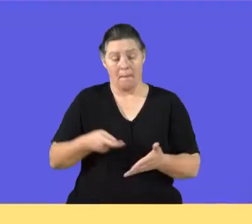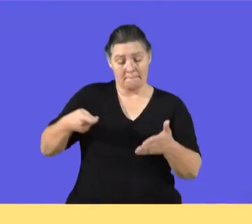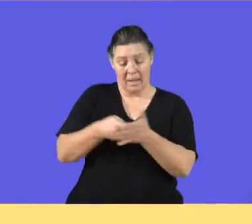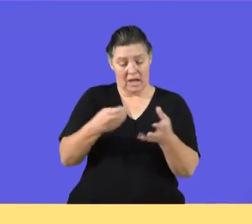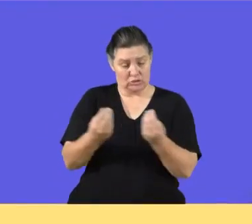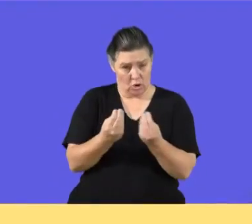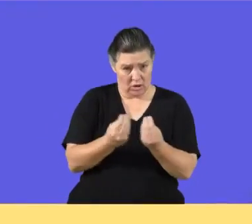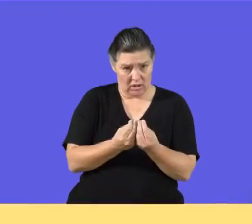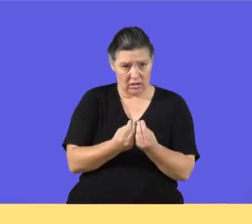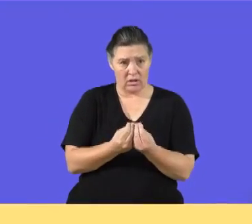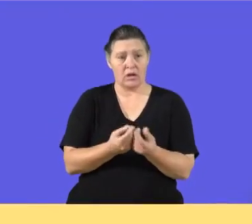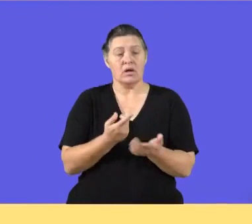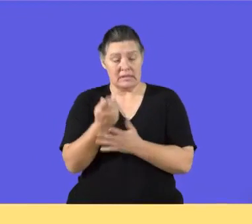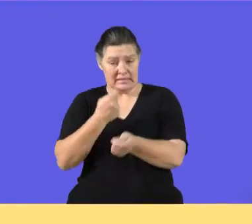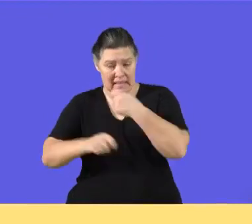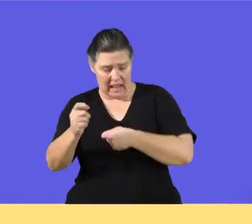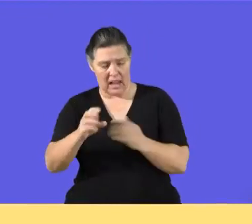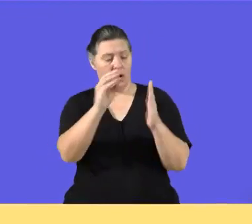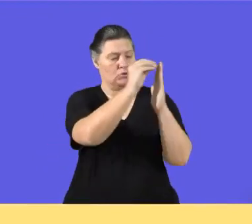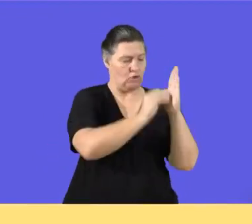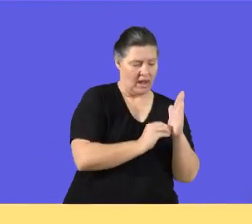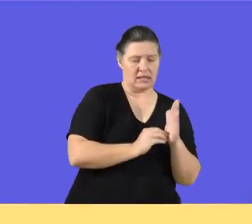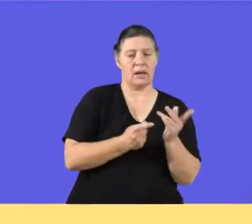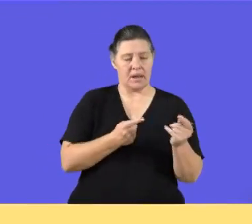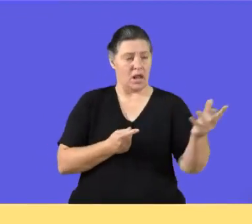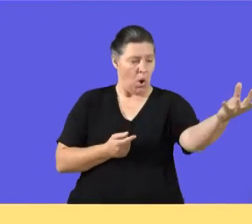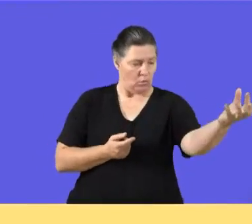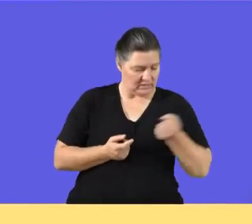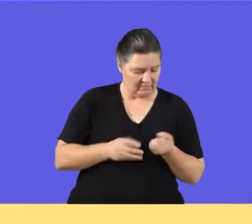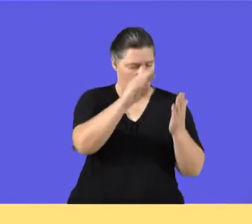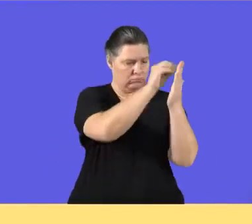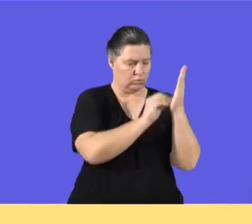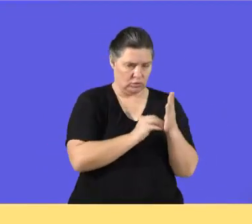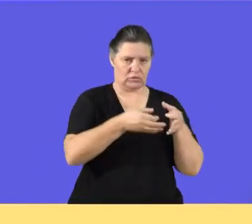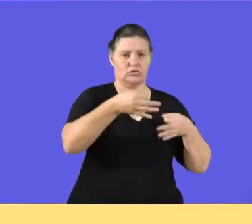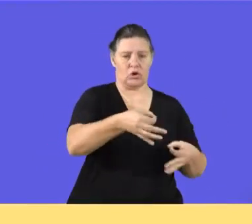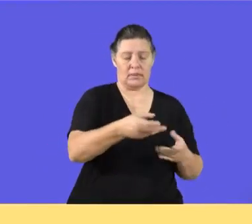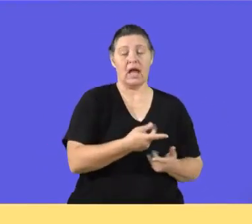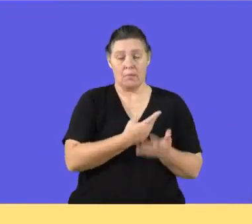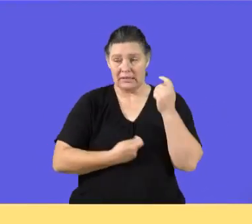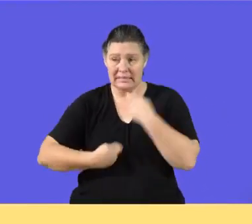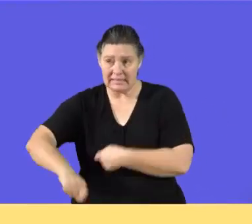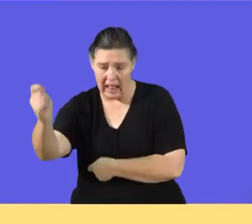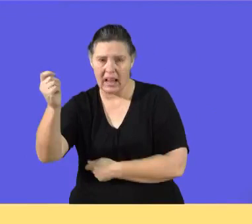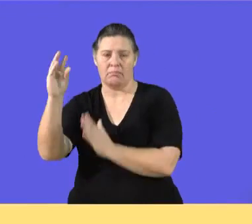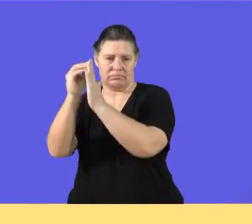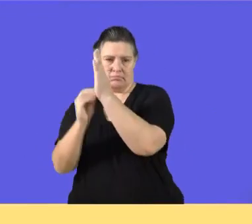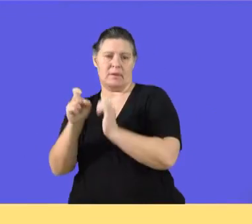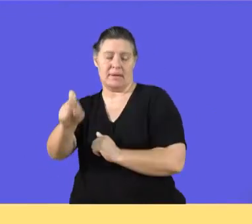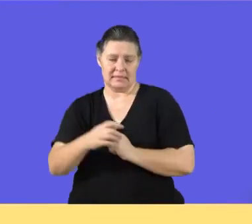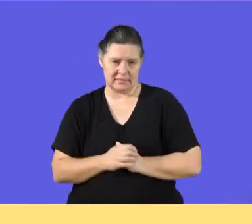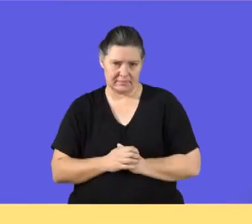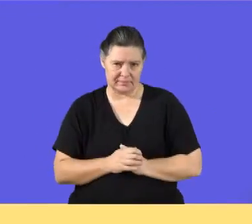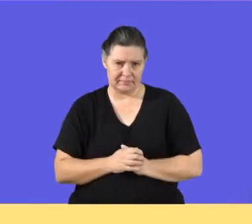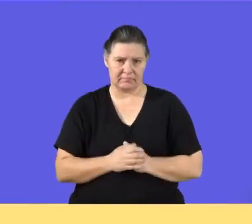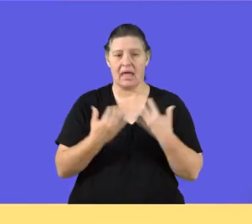Documents must be completed for stock purchases as well as stock sold. Whatever movement of stock, it must